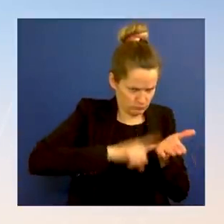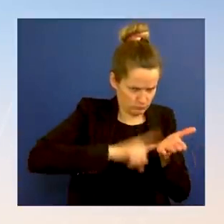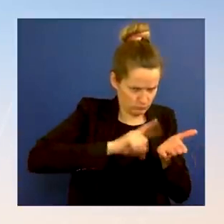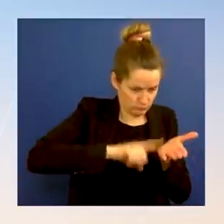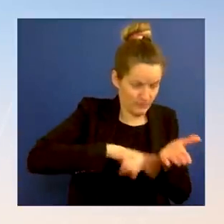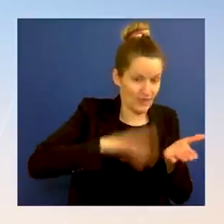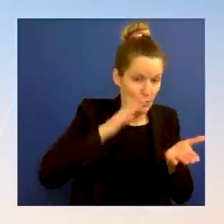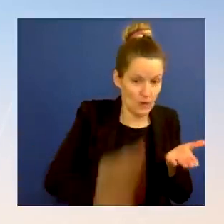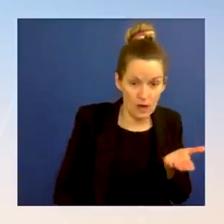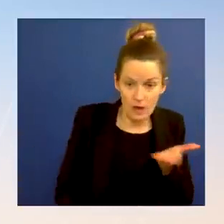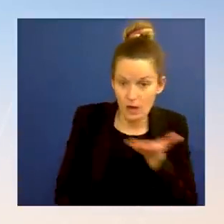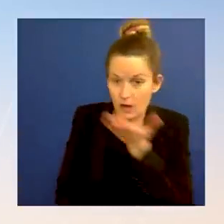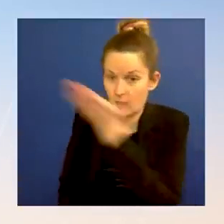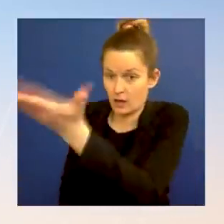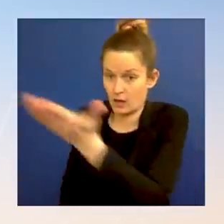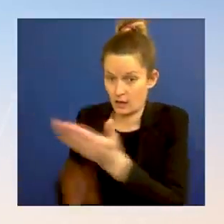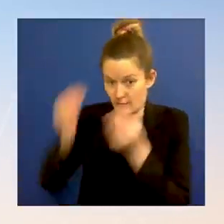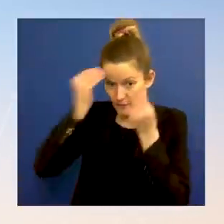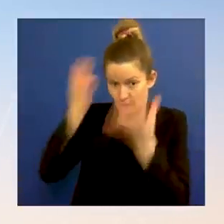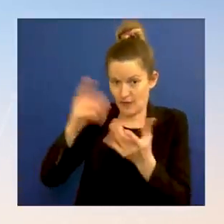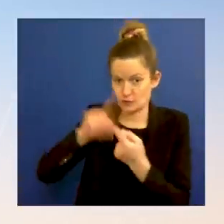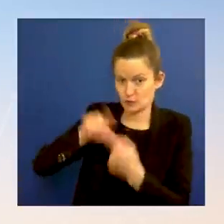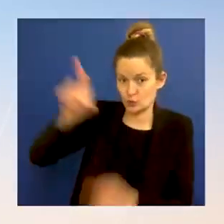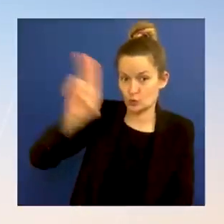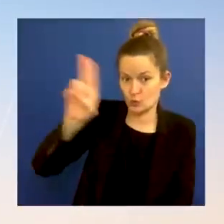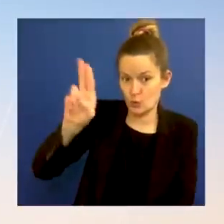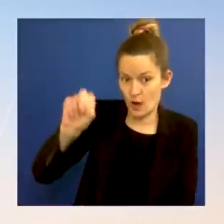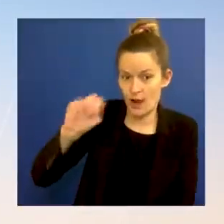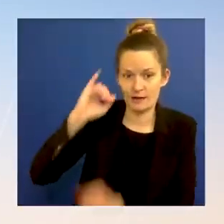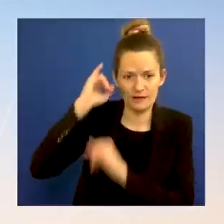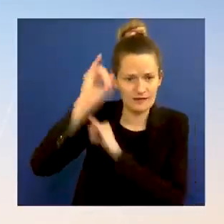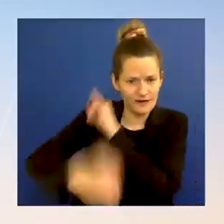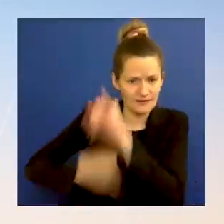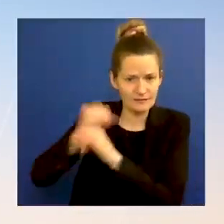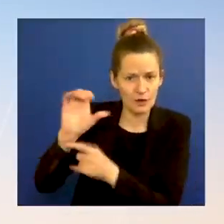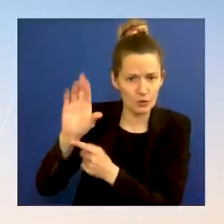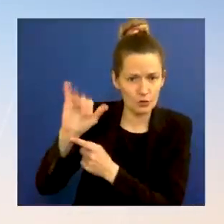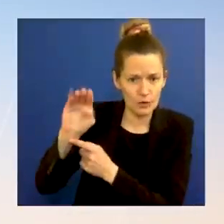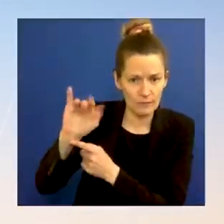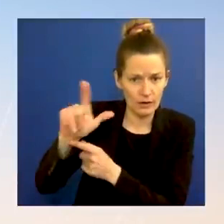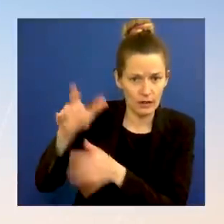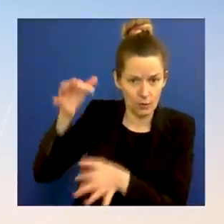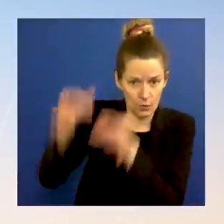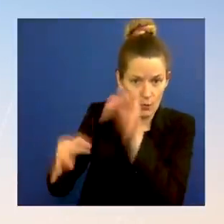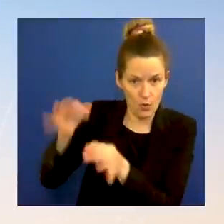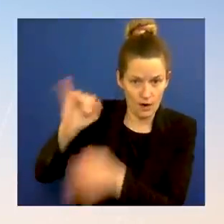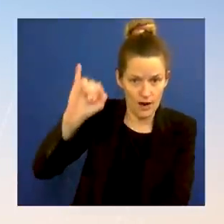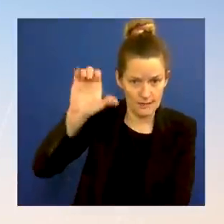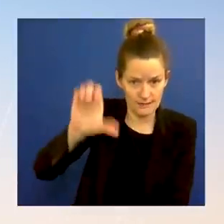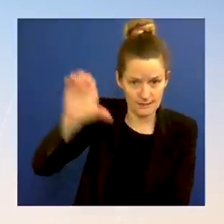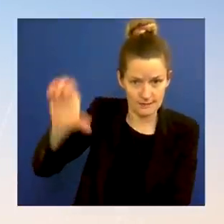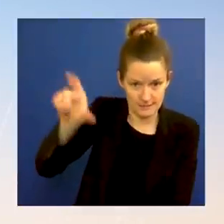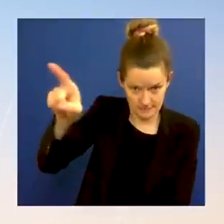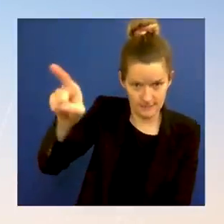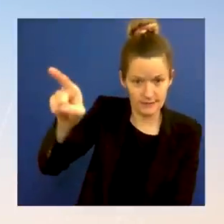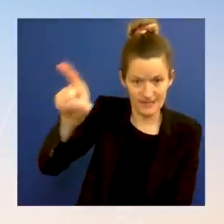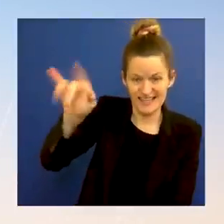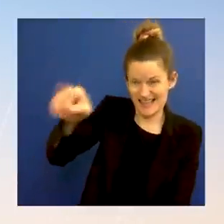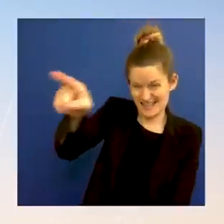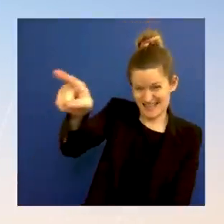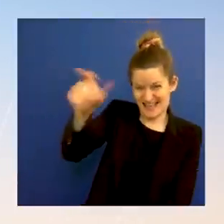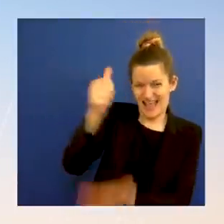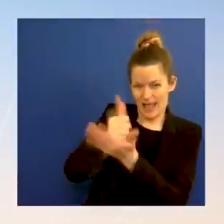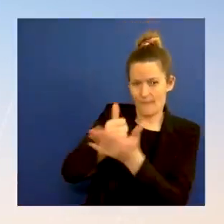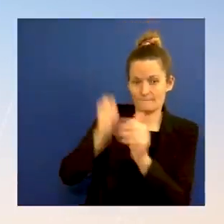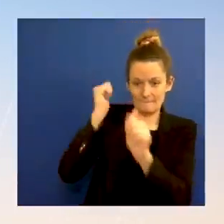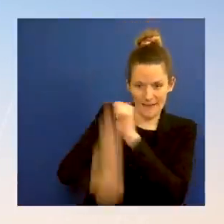that are investigating from an international standpoint. We also helped pass a resolution at the UN Human Rights Council to establish a commission of inquiry, which